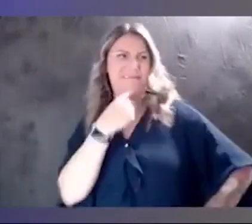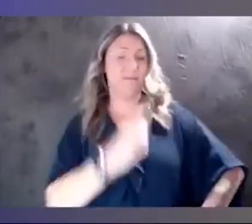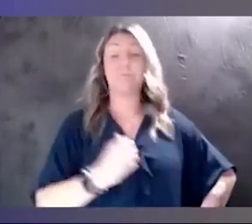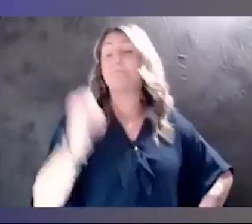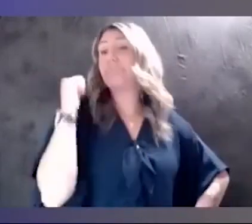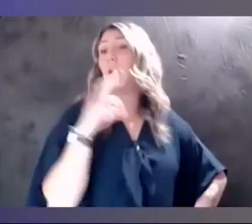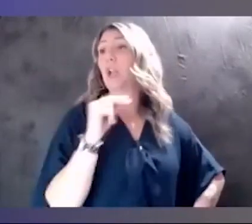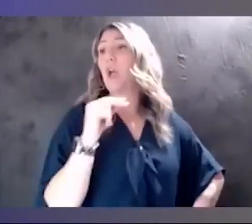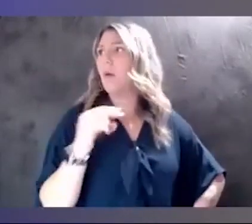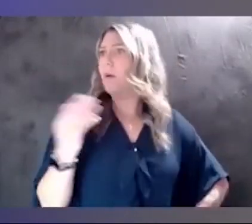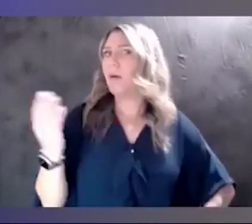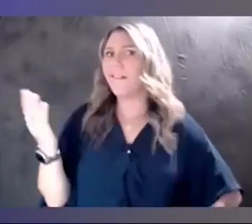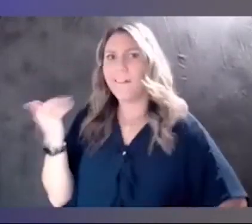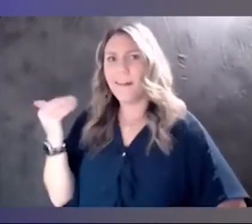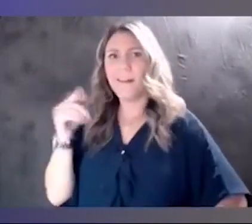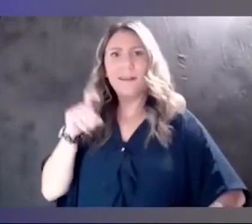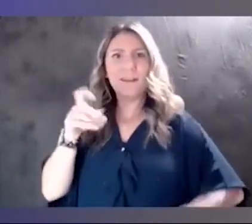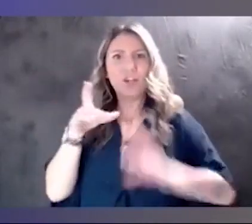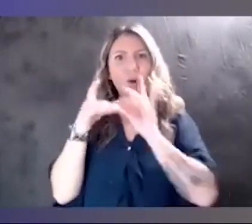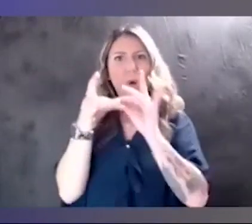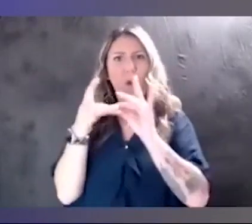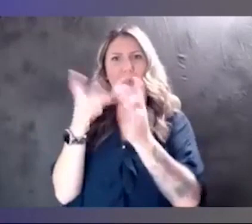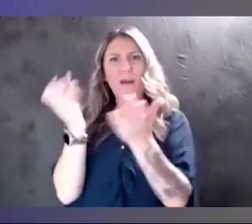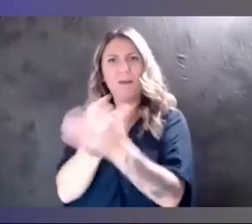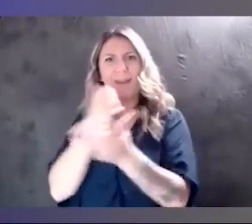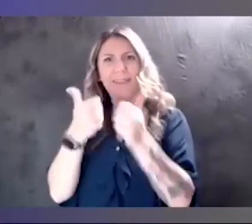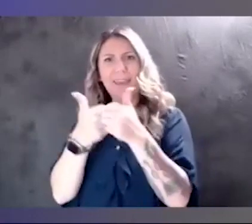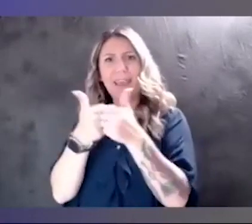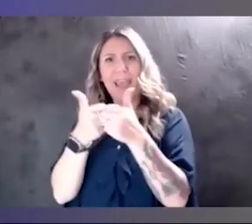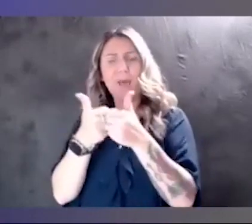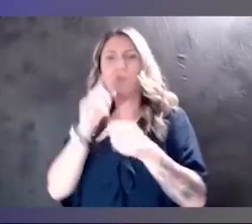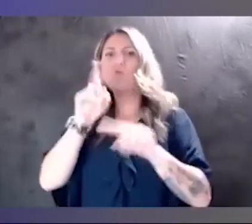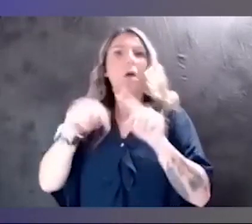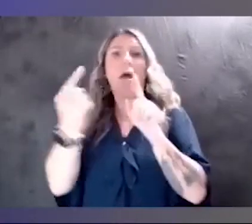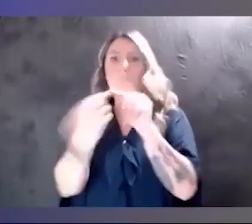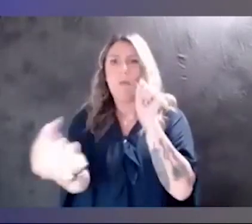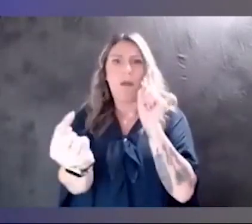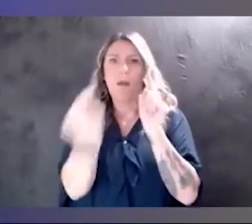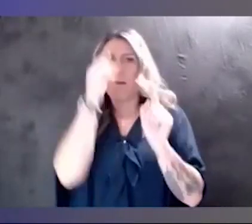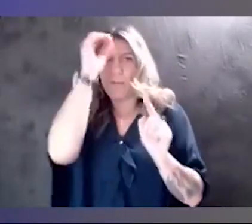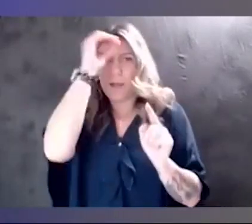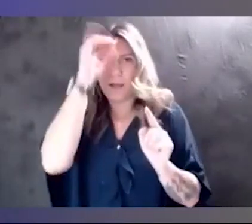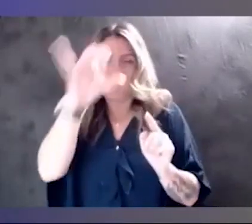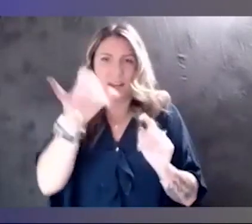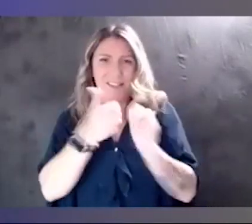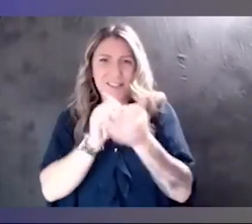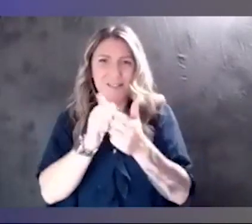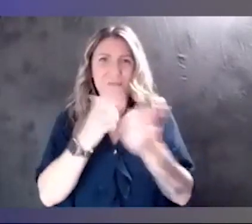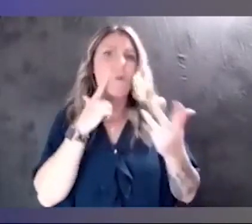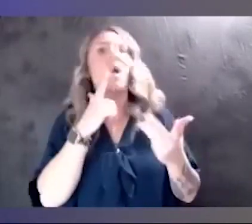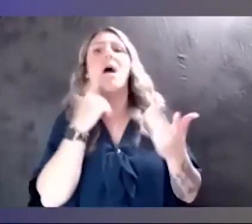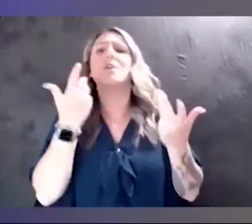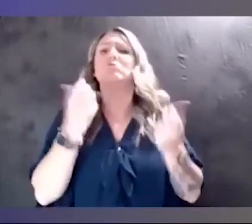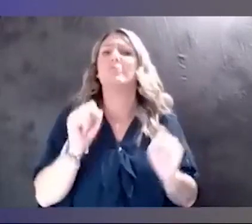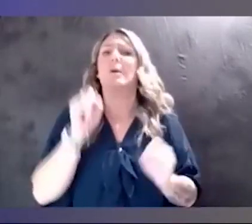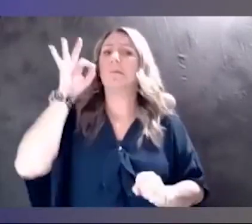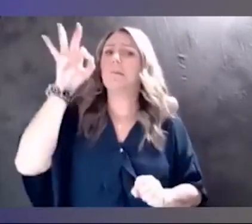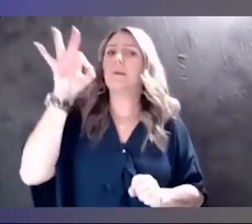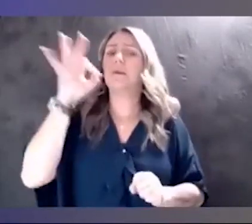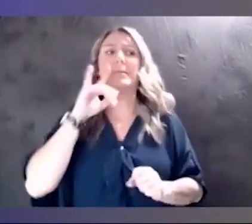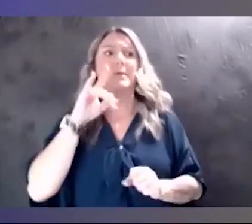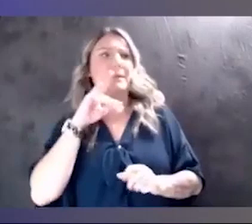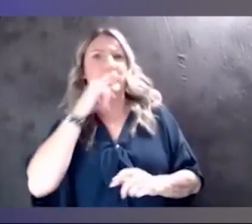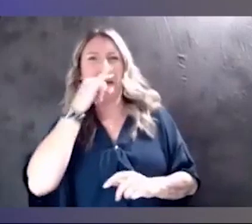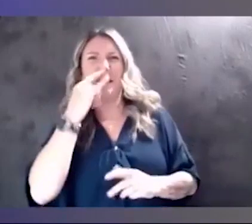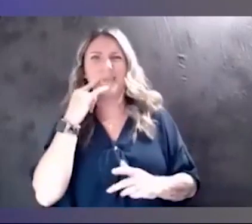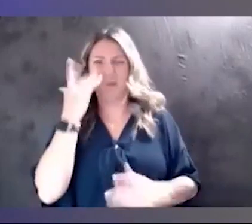got a coordinated effort here to win this game. Let's work together. So I think that sports analogy, that's what I try to preach to the kids on the field. Why do you want to be out there